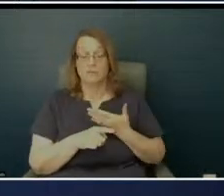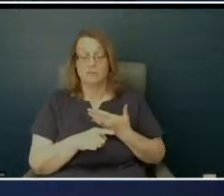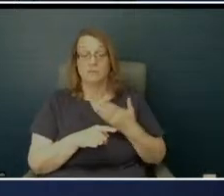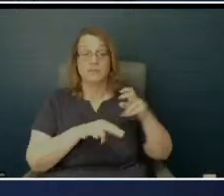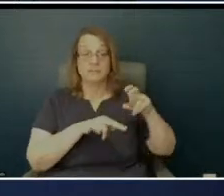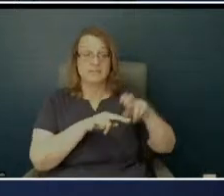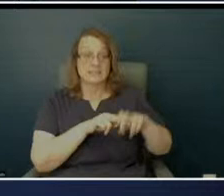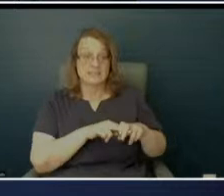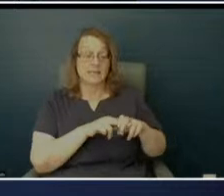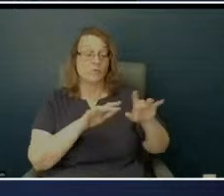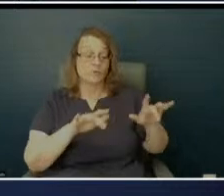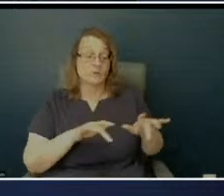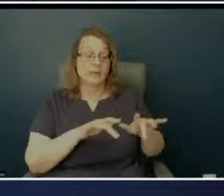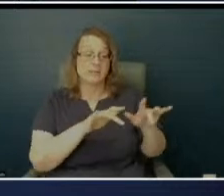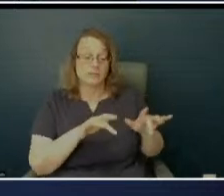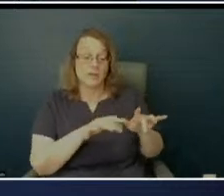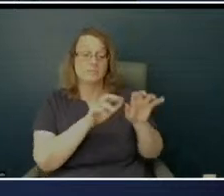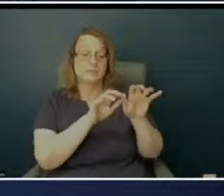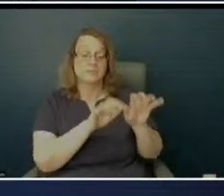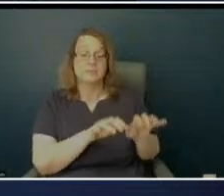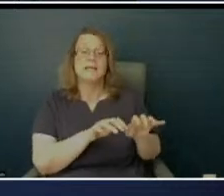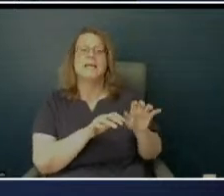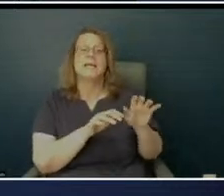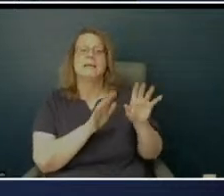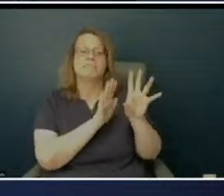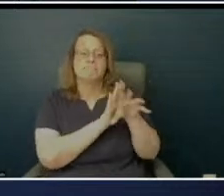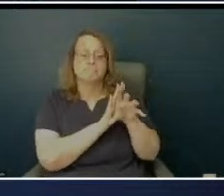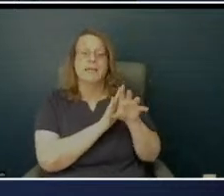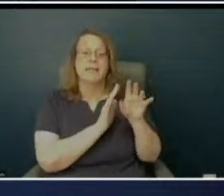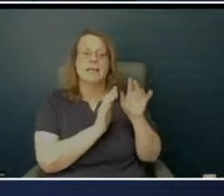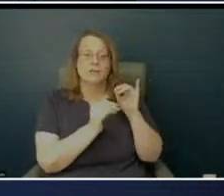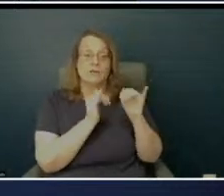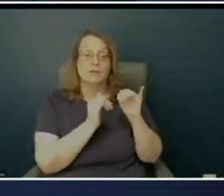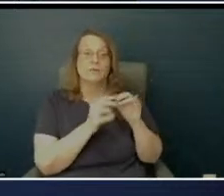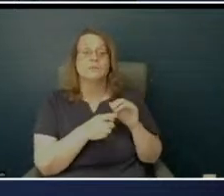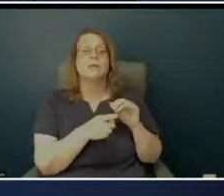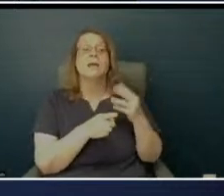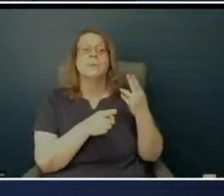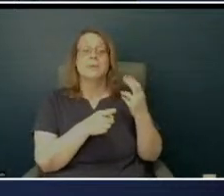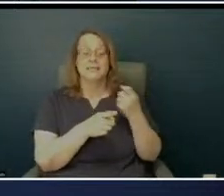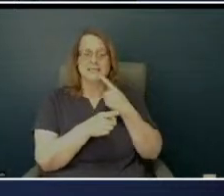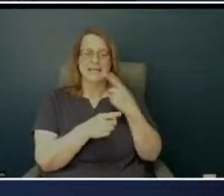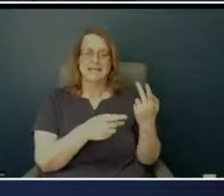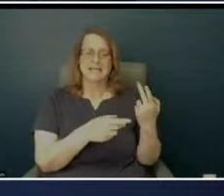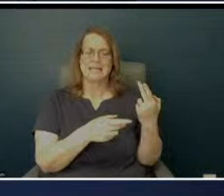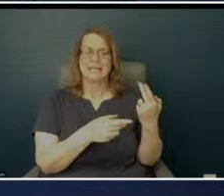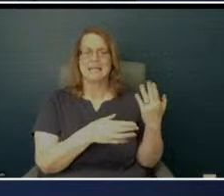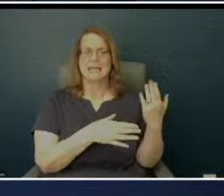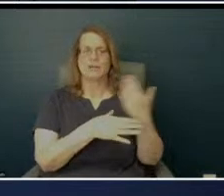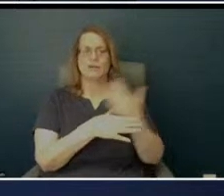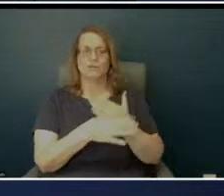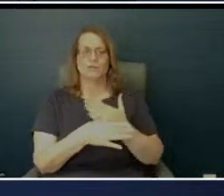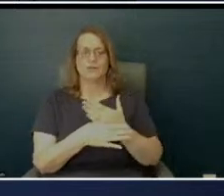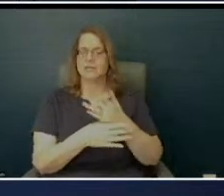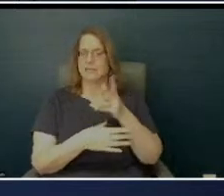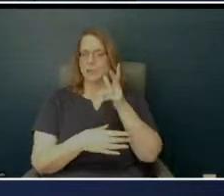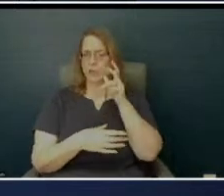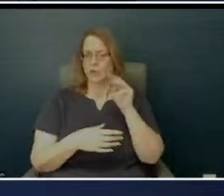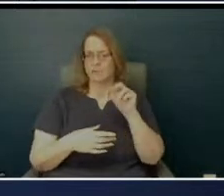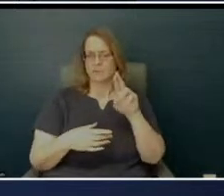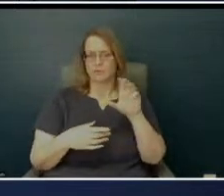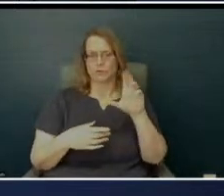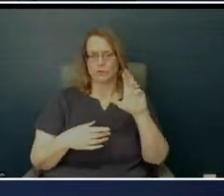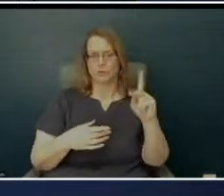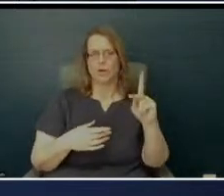Pat Cipollone told the Select Committee that he intervened when he heard Mr. Clark was meeting with the president about legal matters without